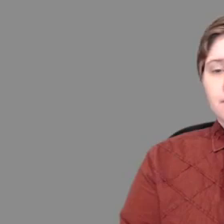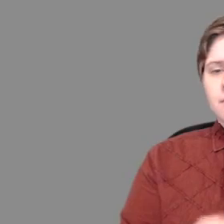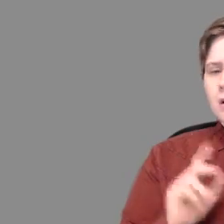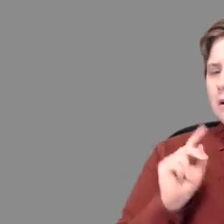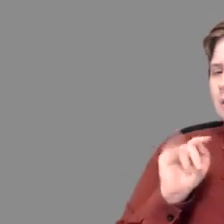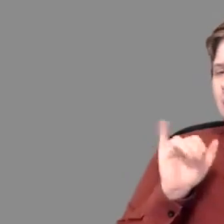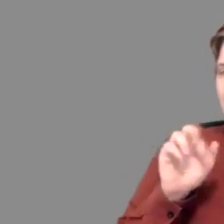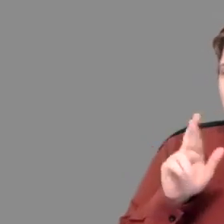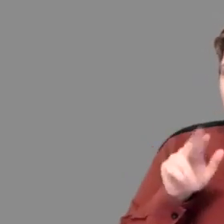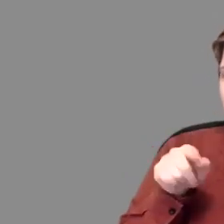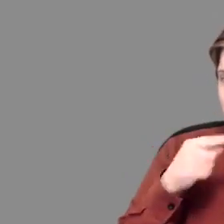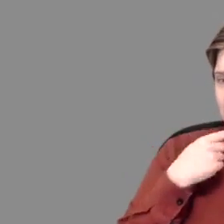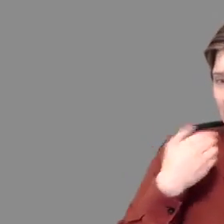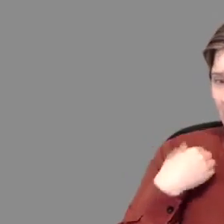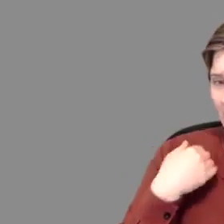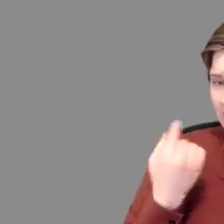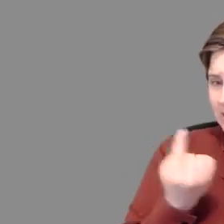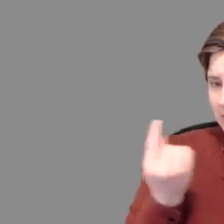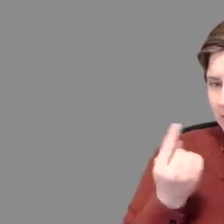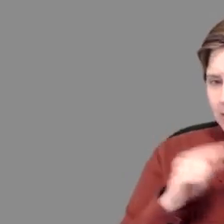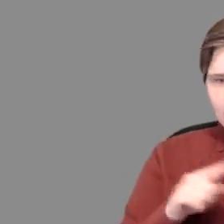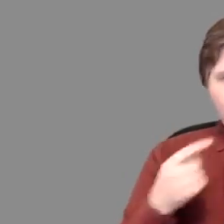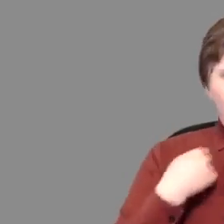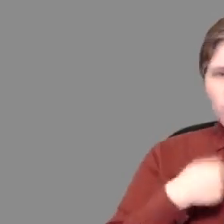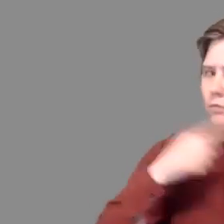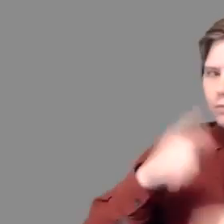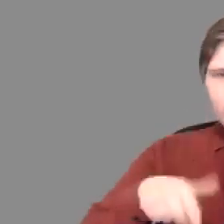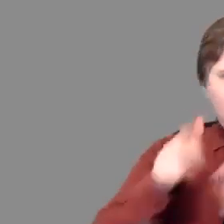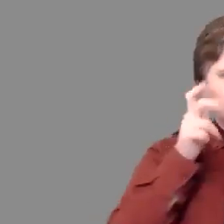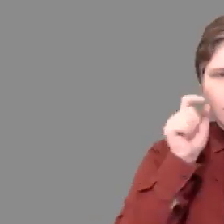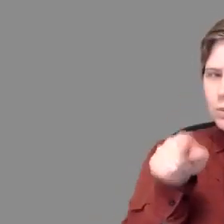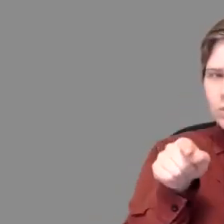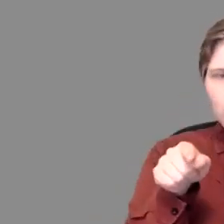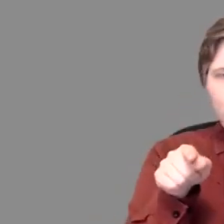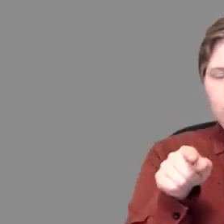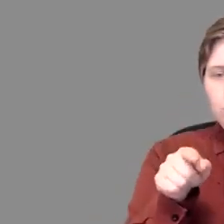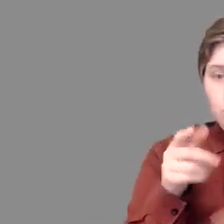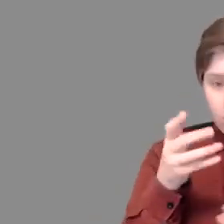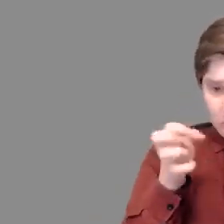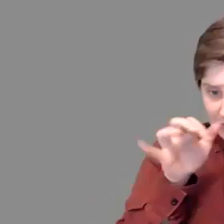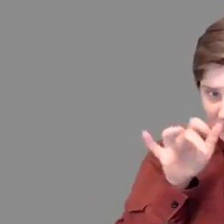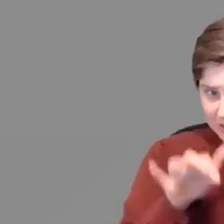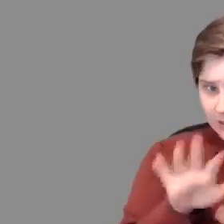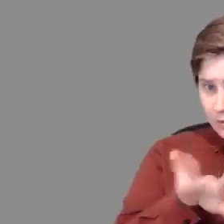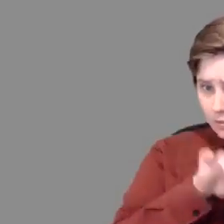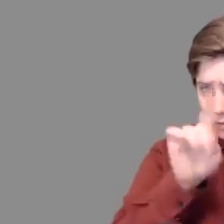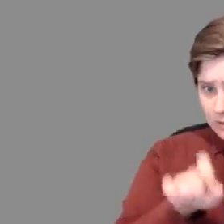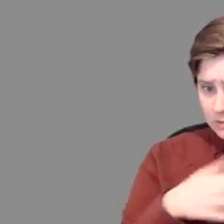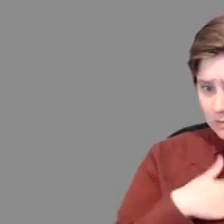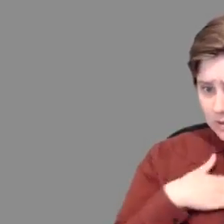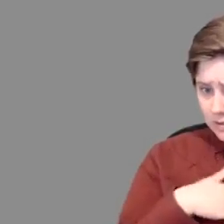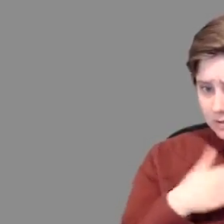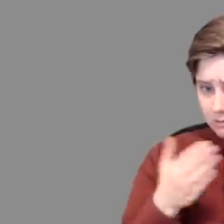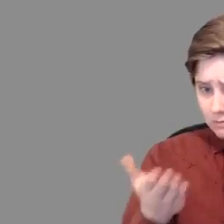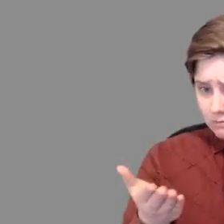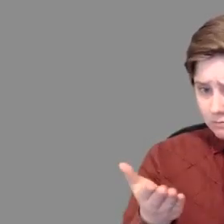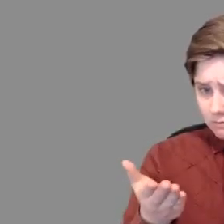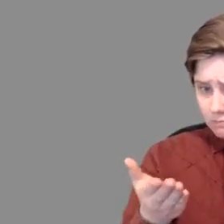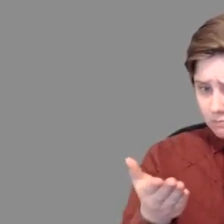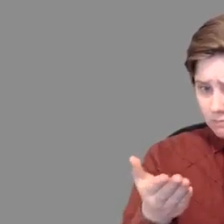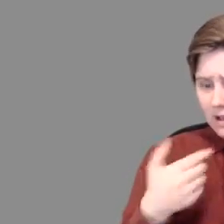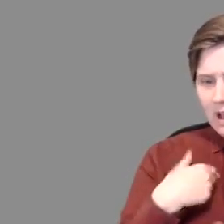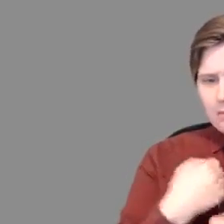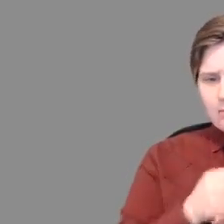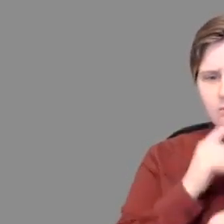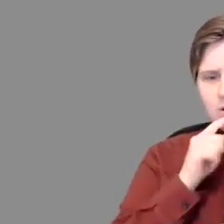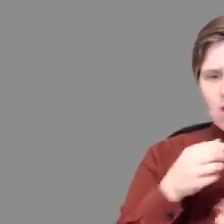Tyler, you said that you had something, but we could not hear you. Do you want to type your question? Want to make